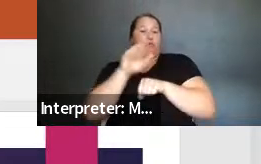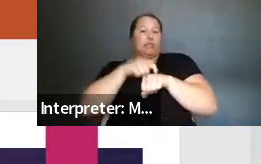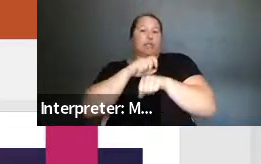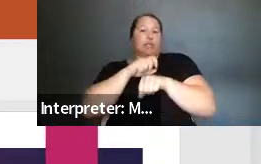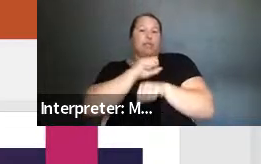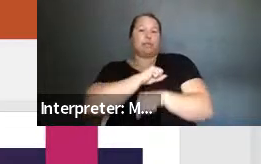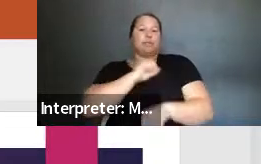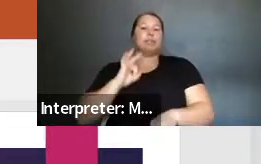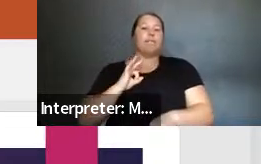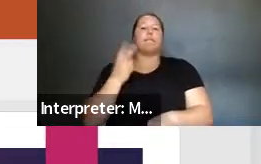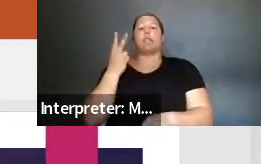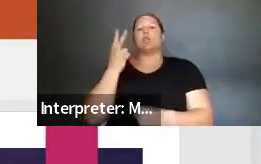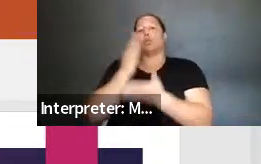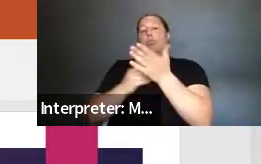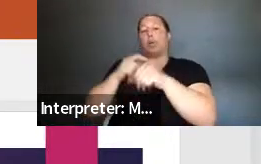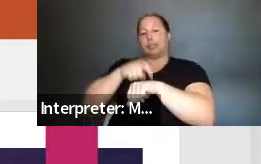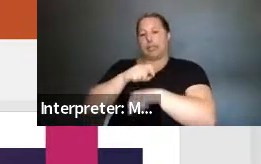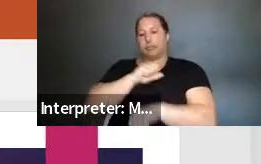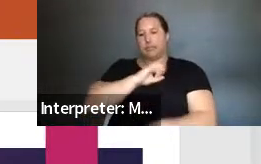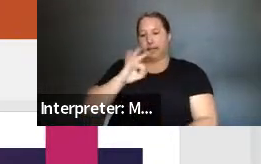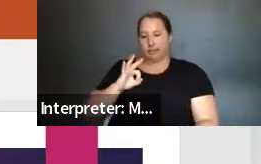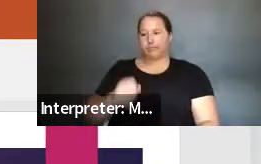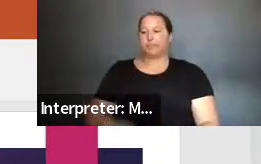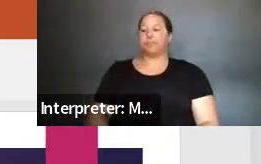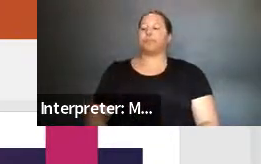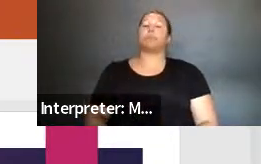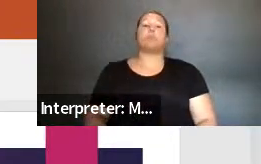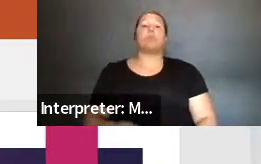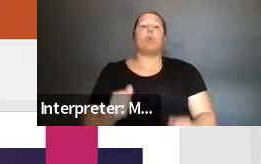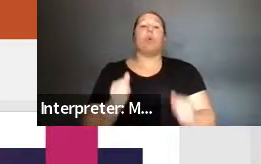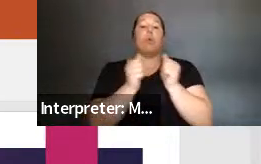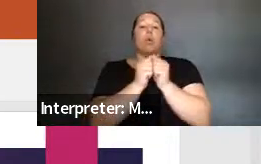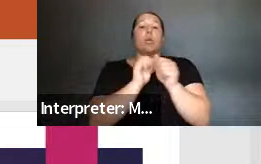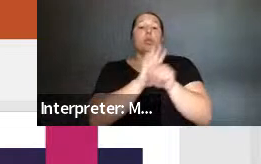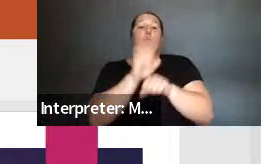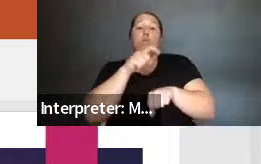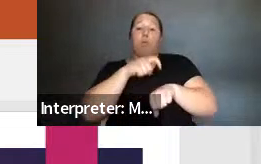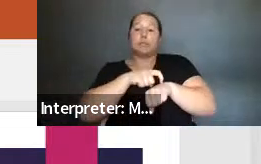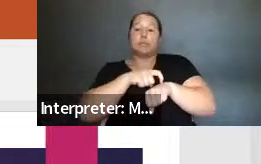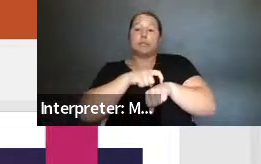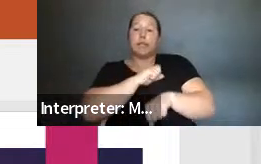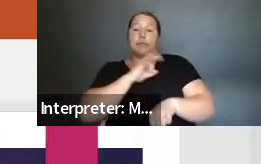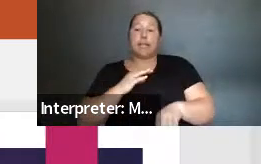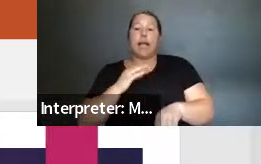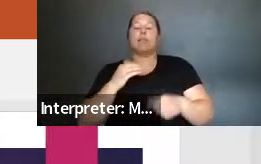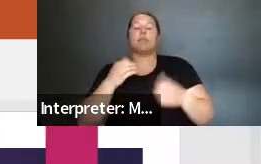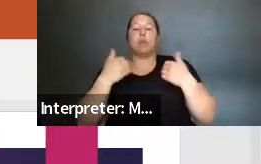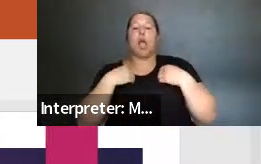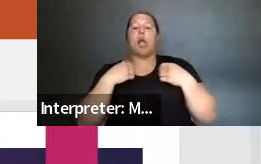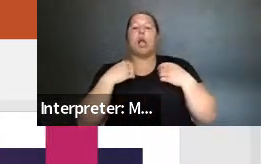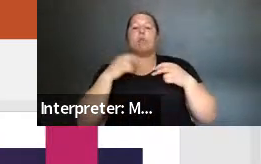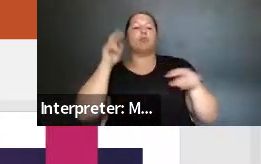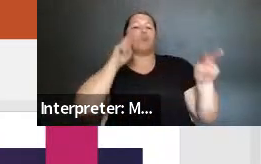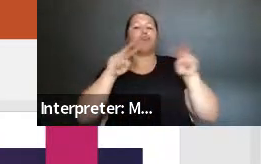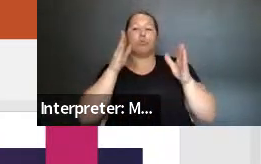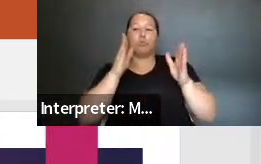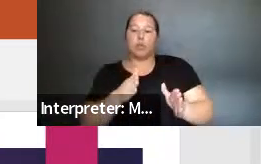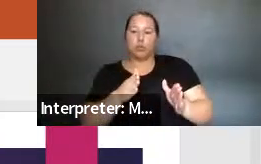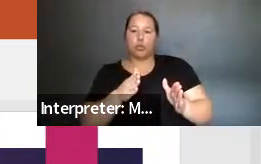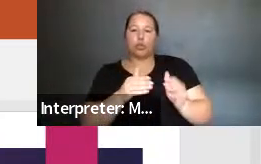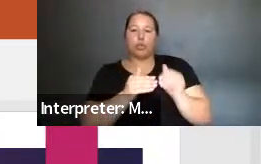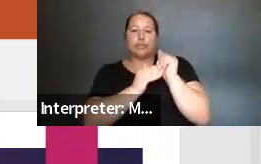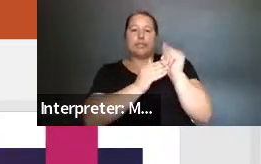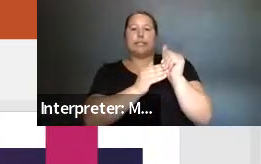2 part-time staff. Within that full-time staff, we do have a supervisor who leads this, the community support